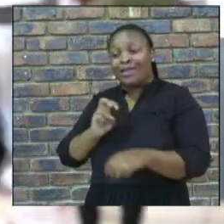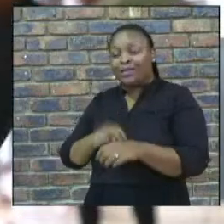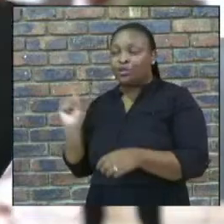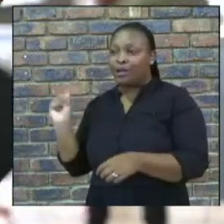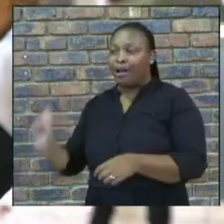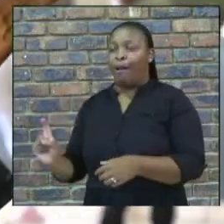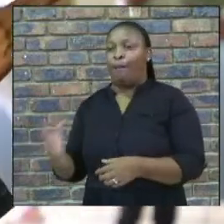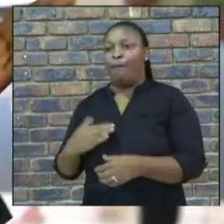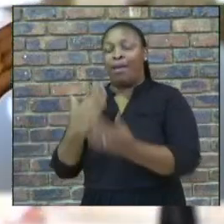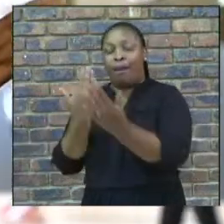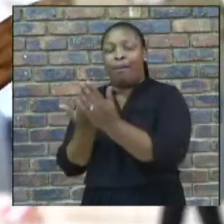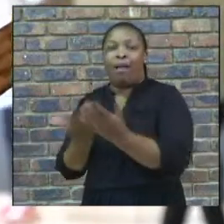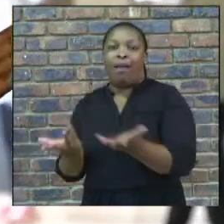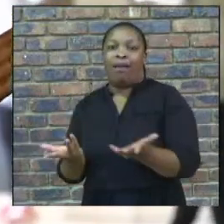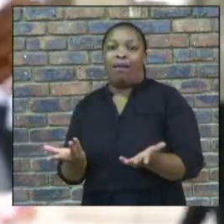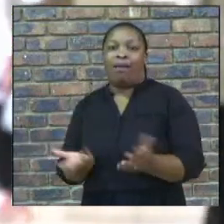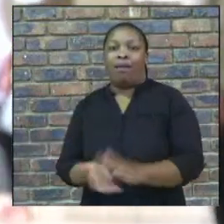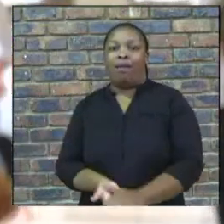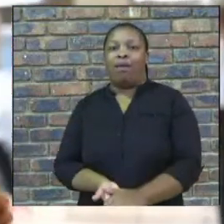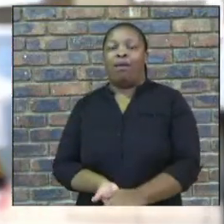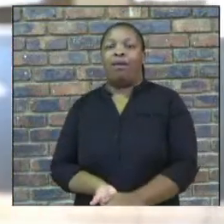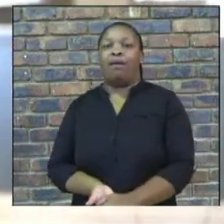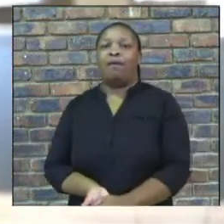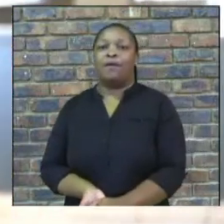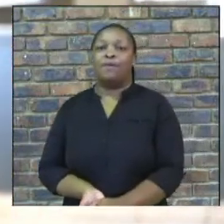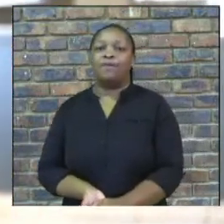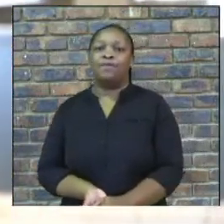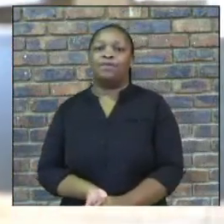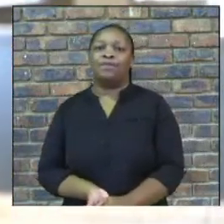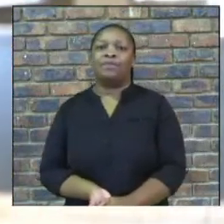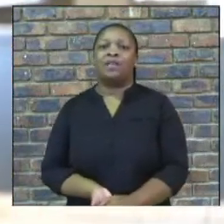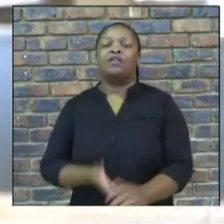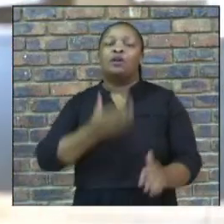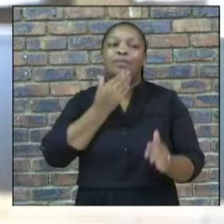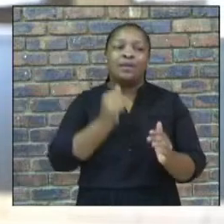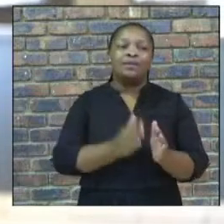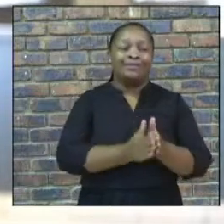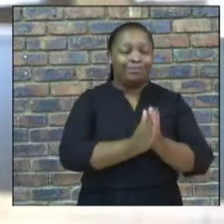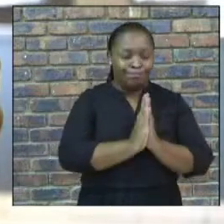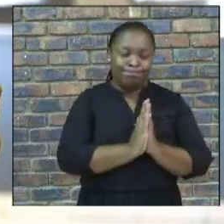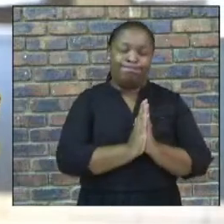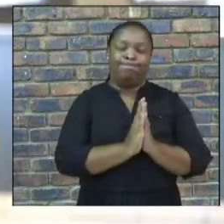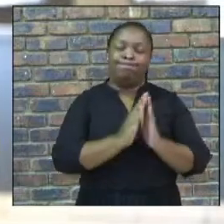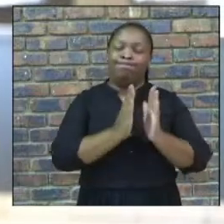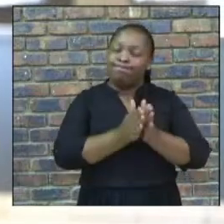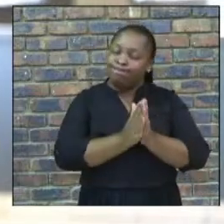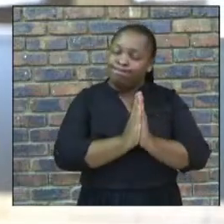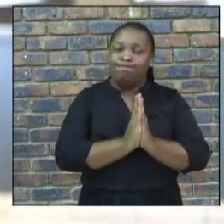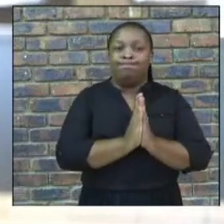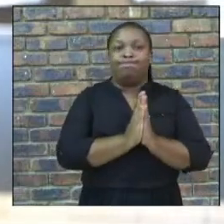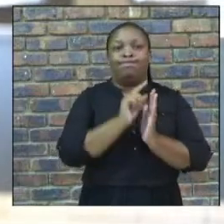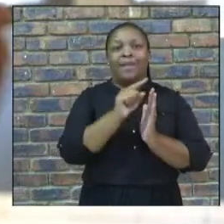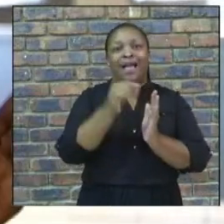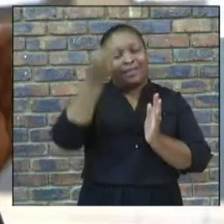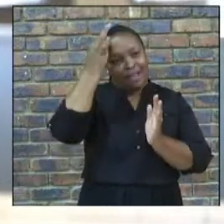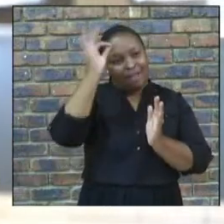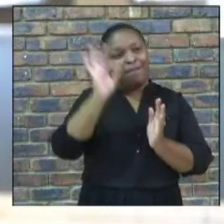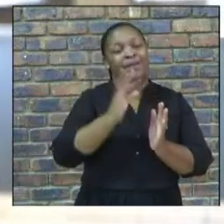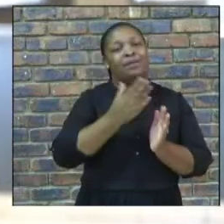fana nento engekho. So siyanibawa buyelani ku-government